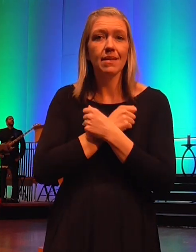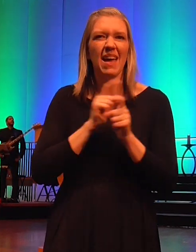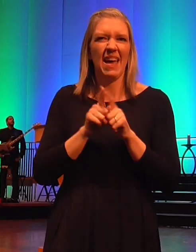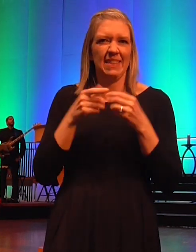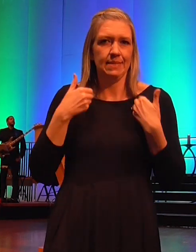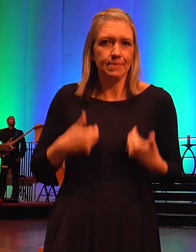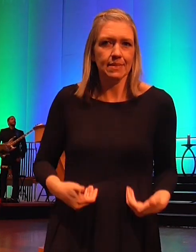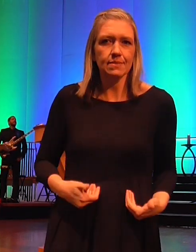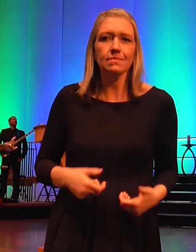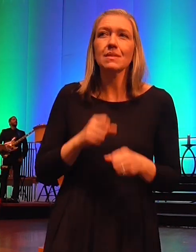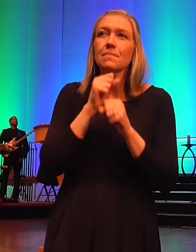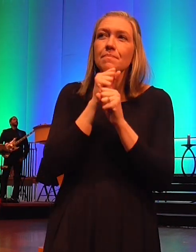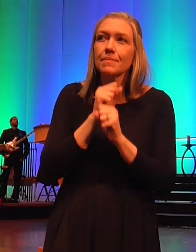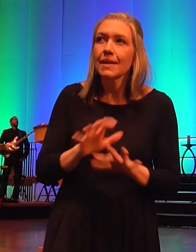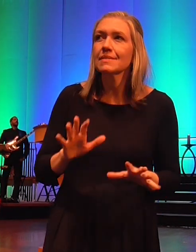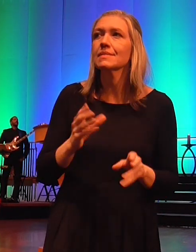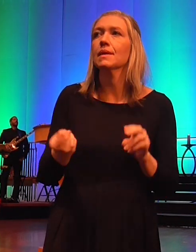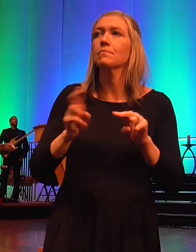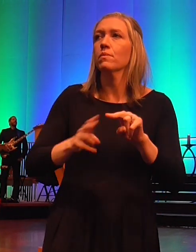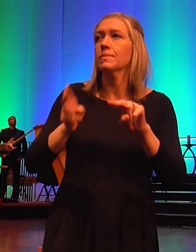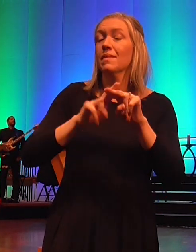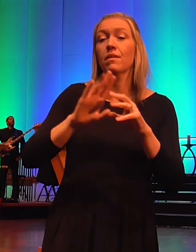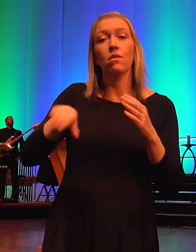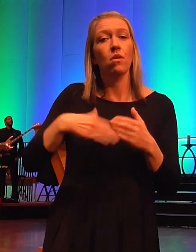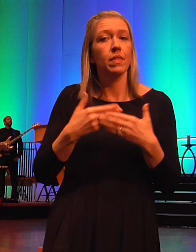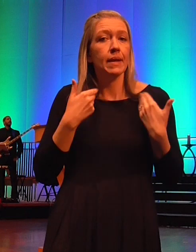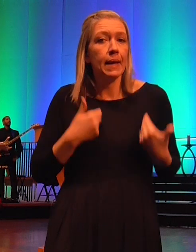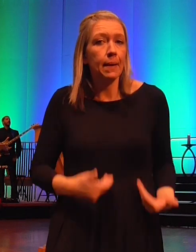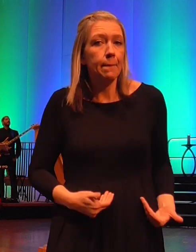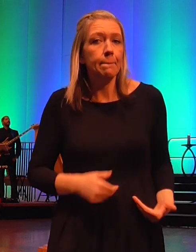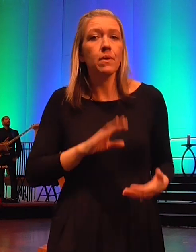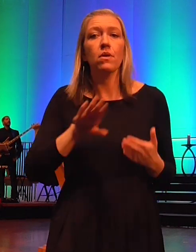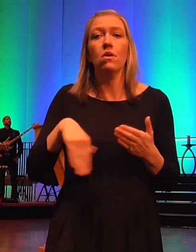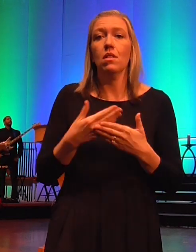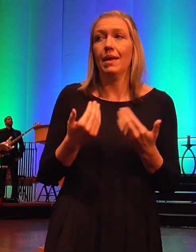me, blesses and multiplies all that I am, all that I